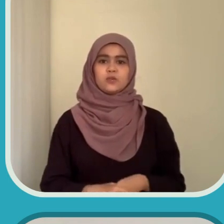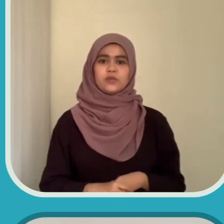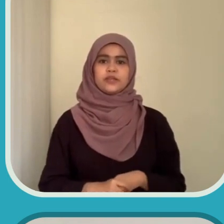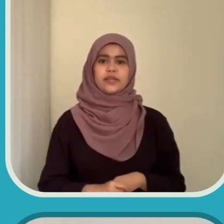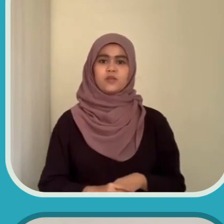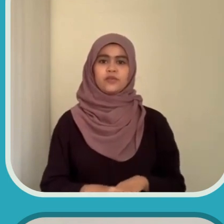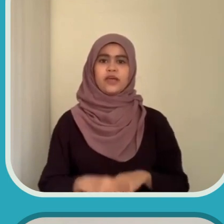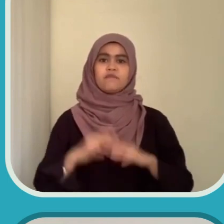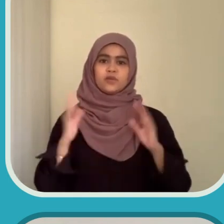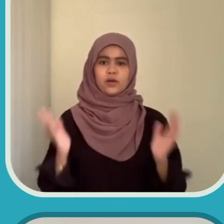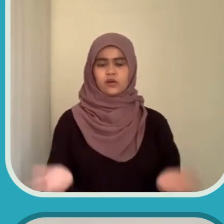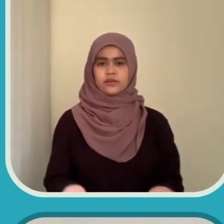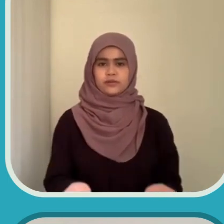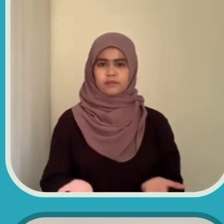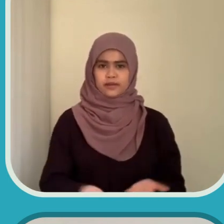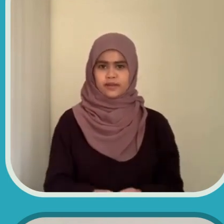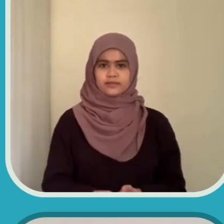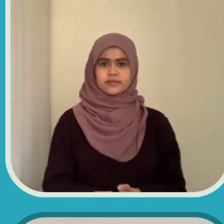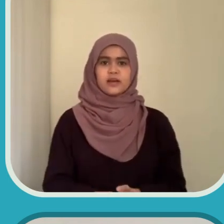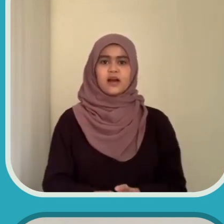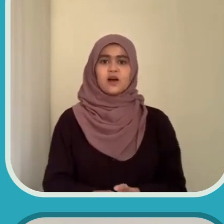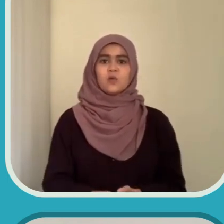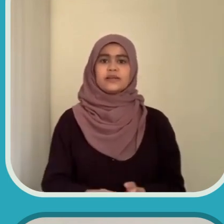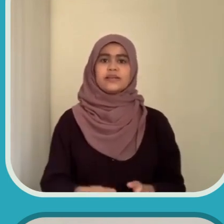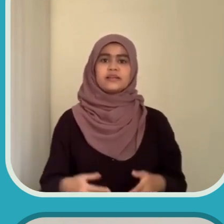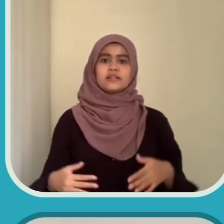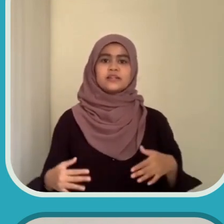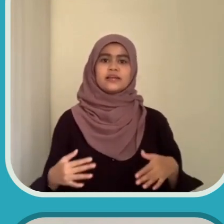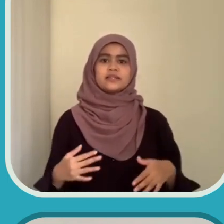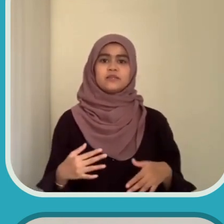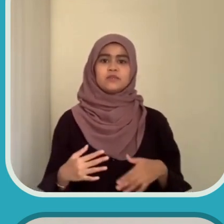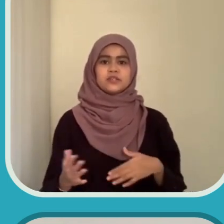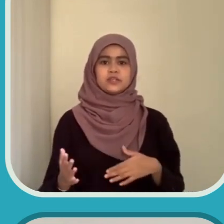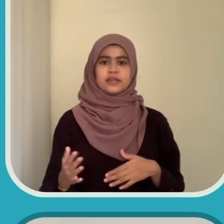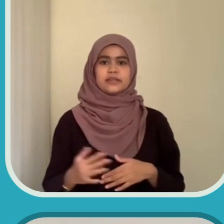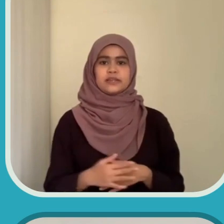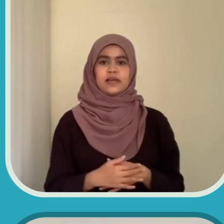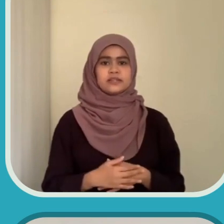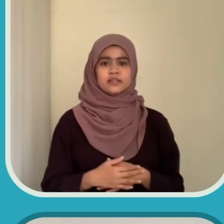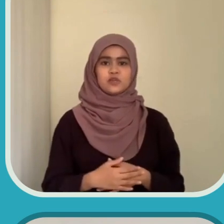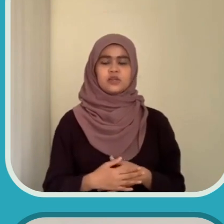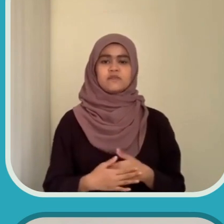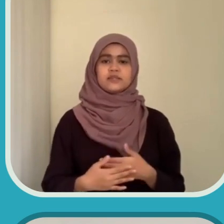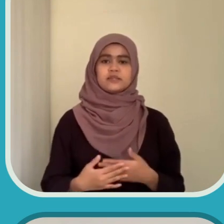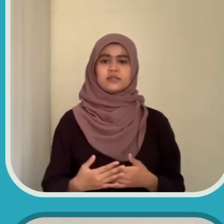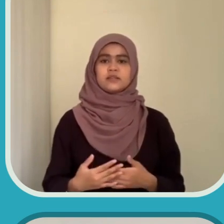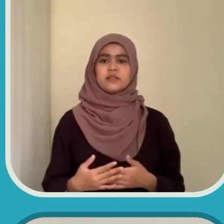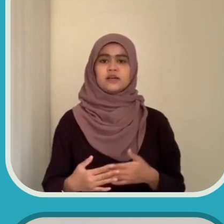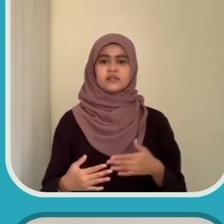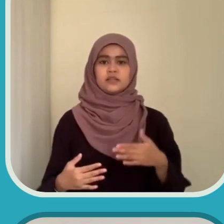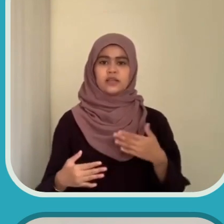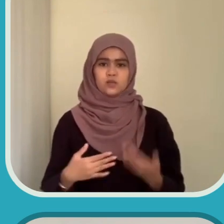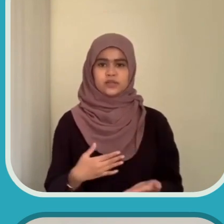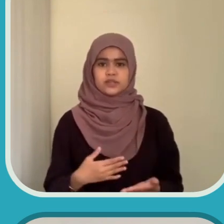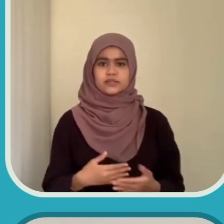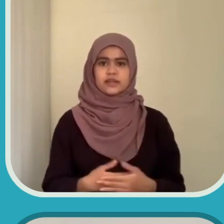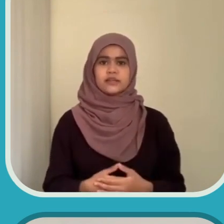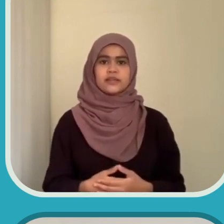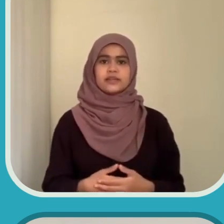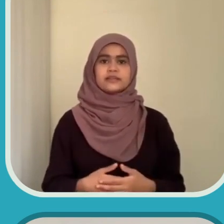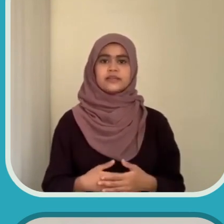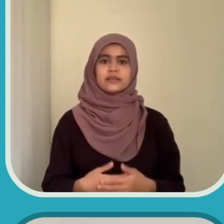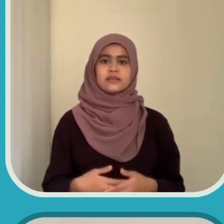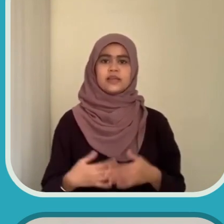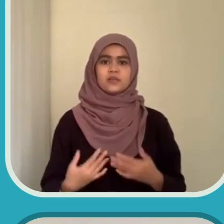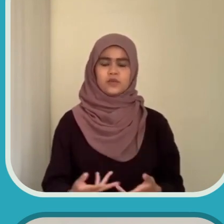practically communicate with everyone on the planet. While English has emerged as the universal language,